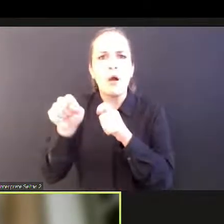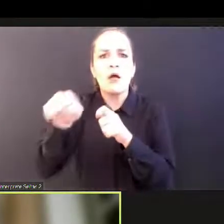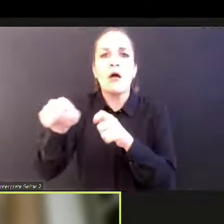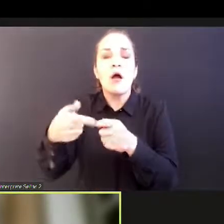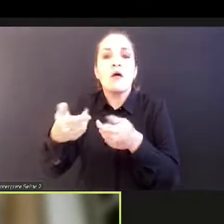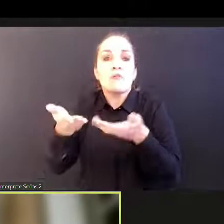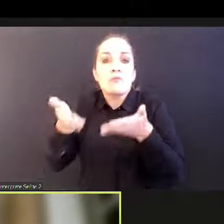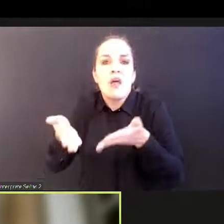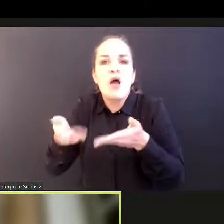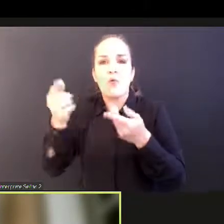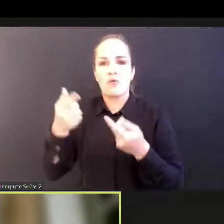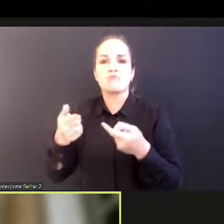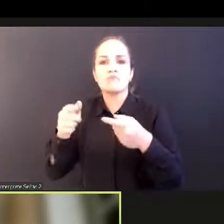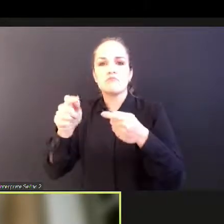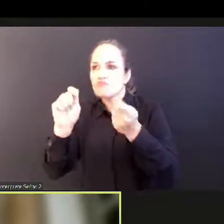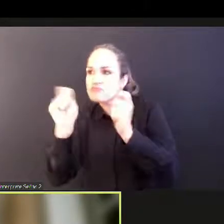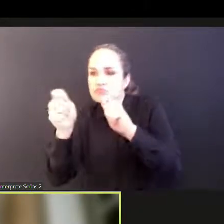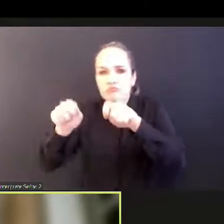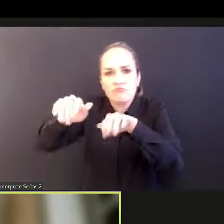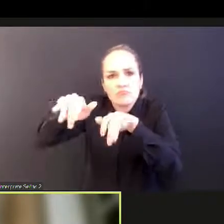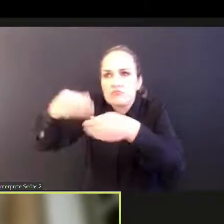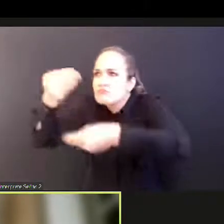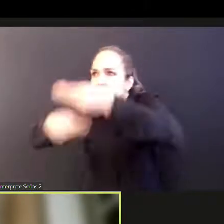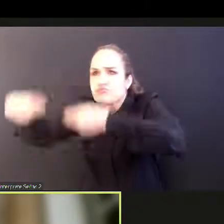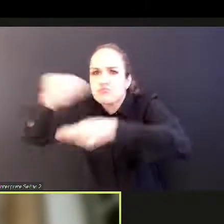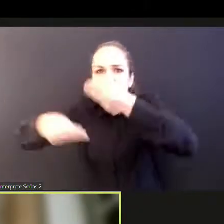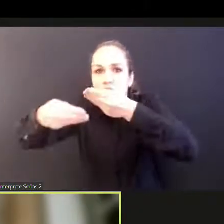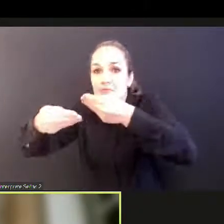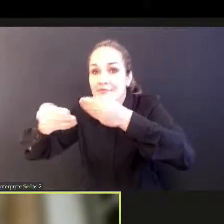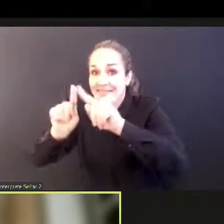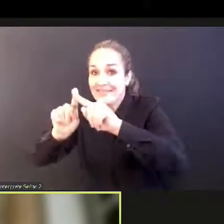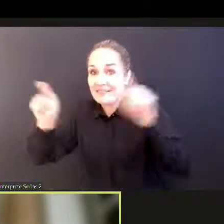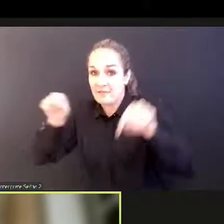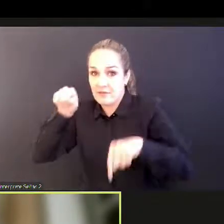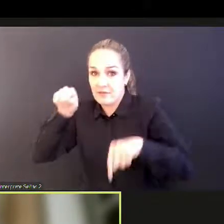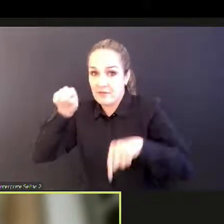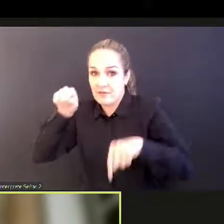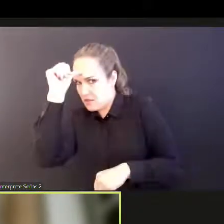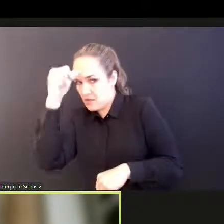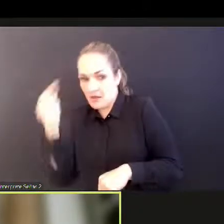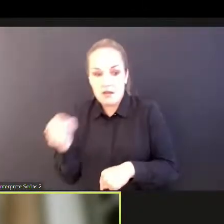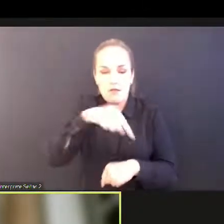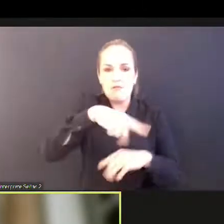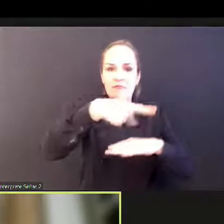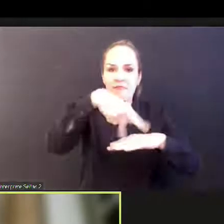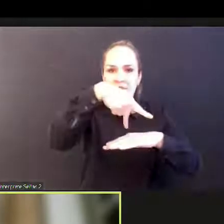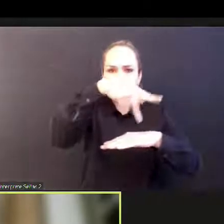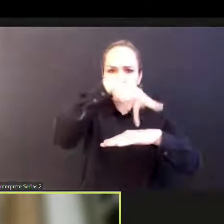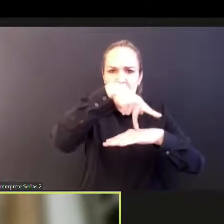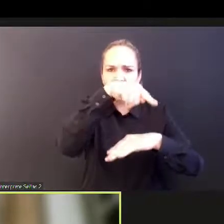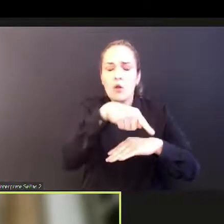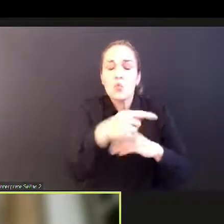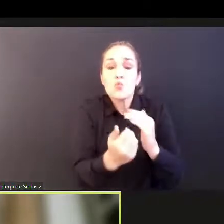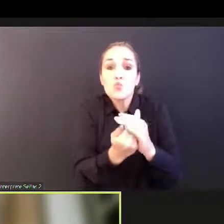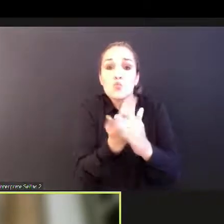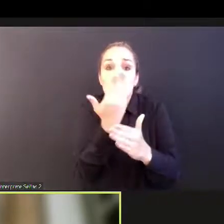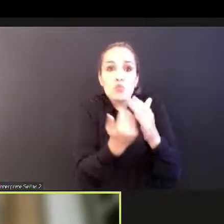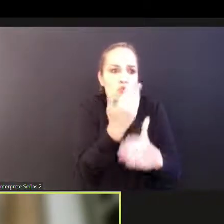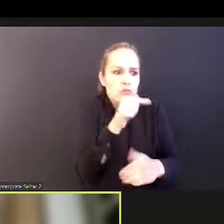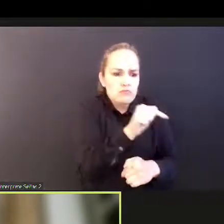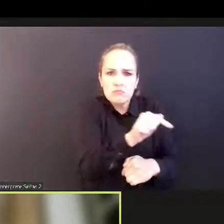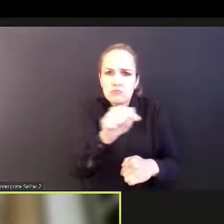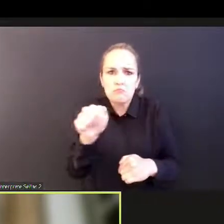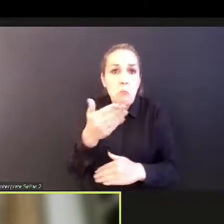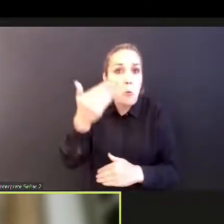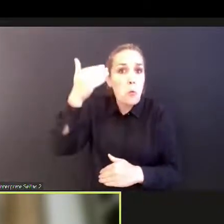animation, game development, medical transcription, engineering, design, back office in the accountancy services. They're very strong in that area.